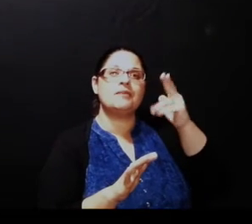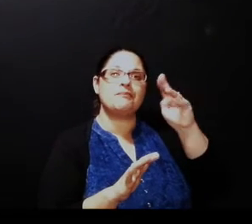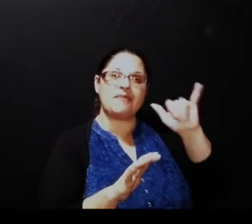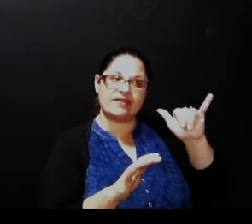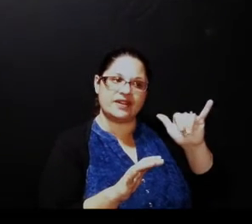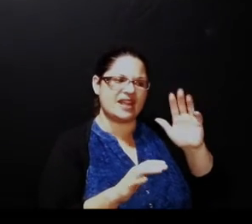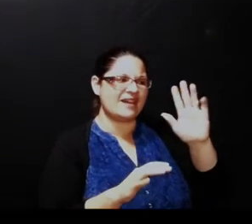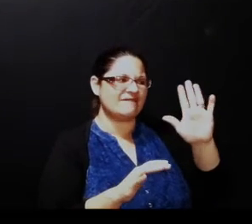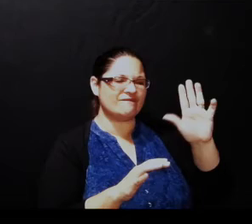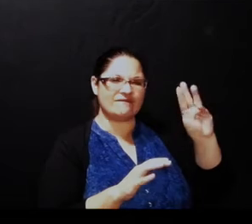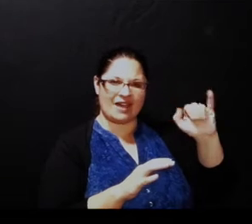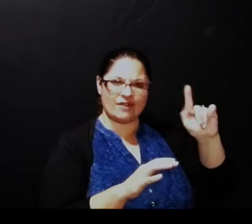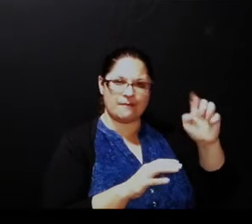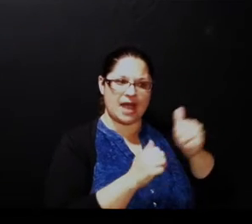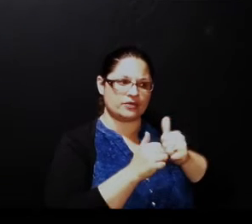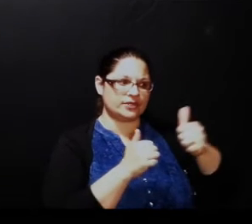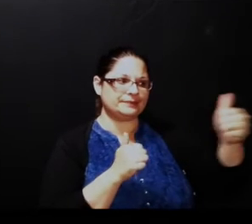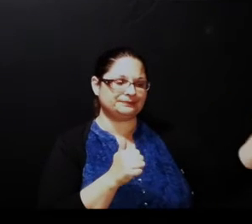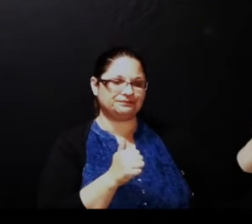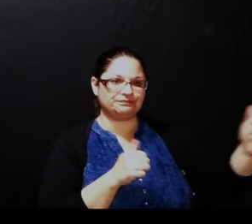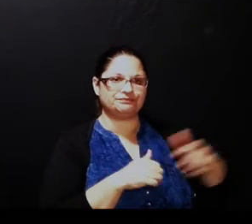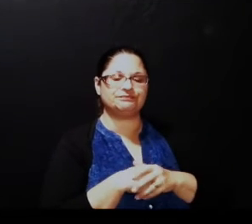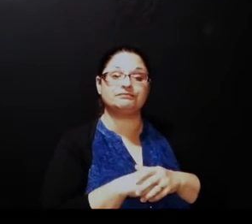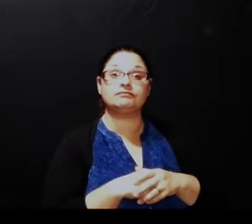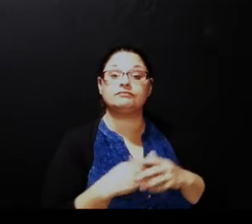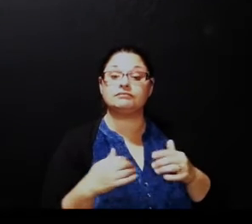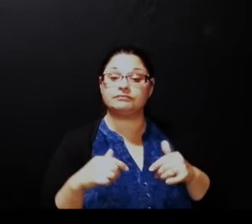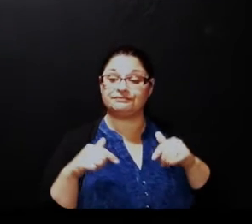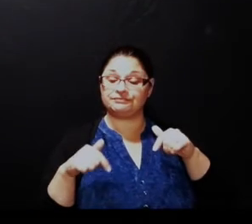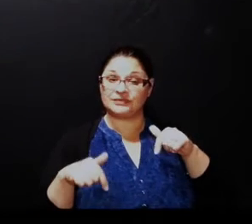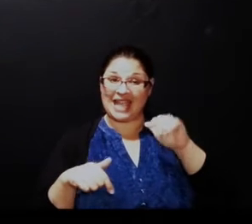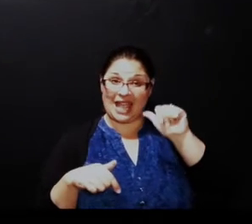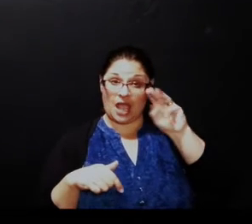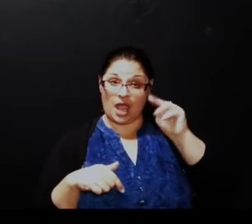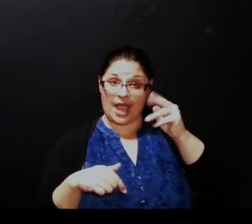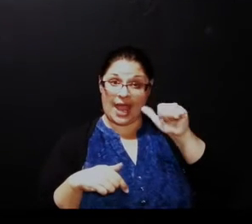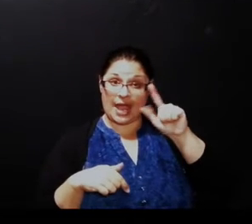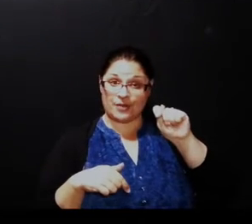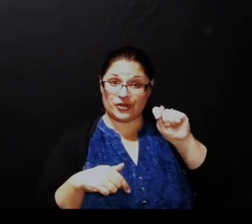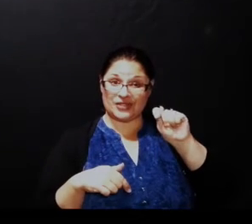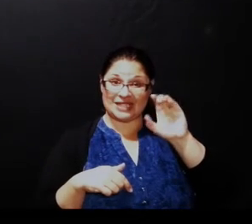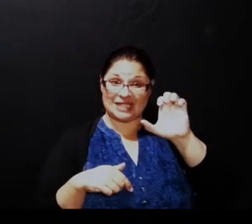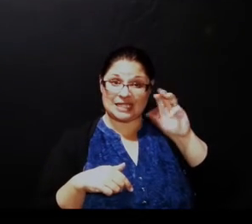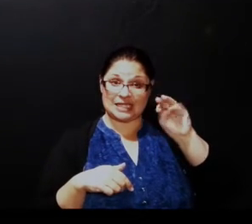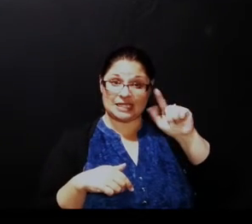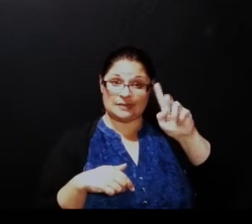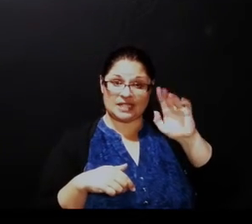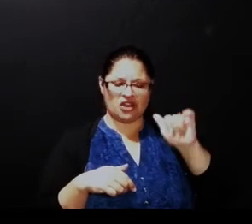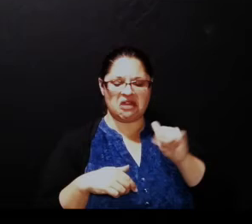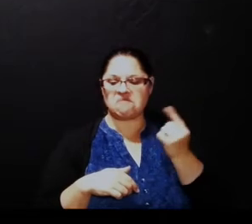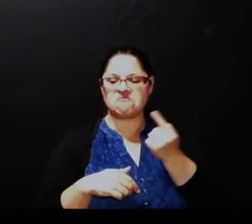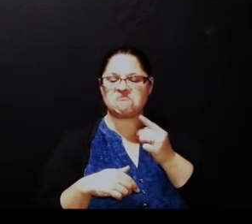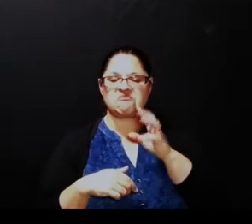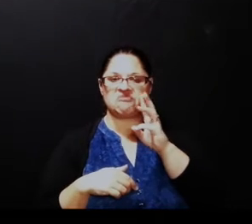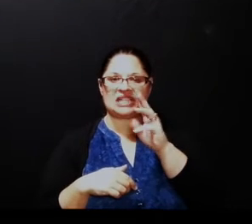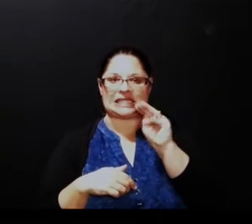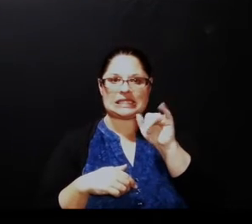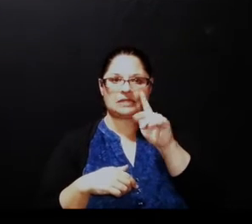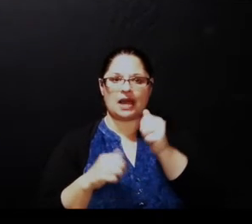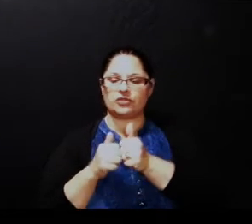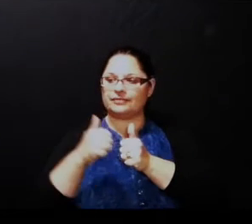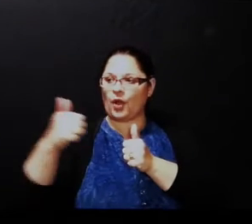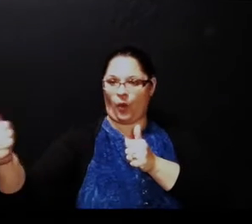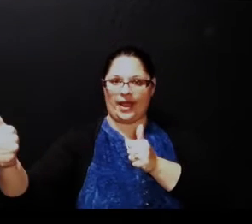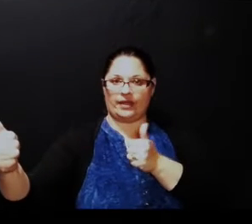from Jerusalem, Amherst Cemetery is only 6 miles away from us. If this past week someone had been resurrected from the